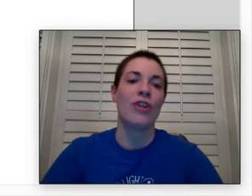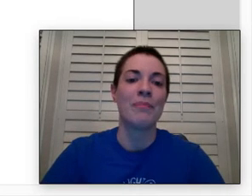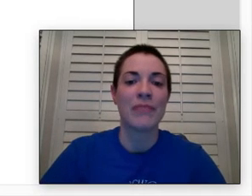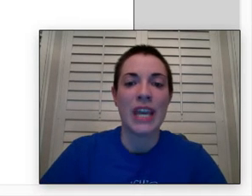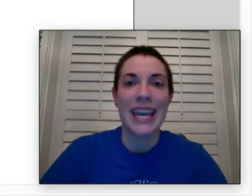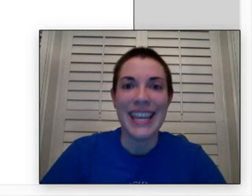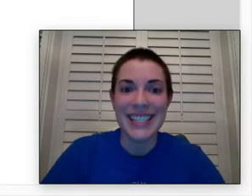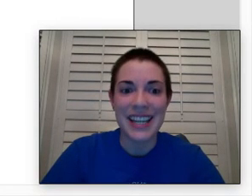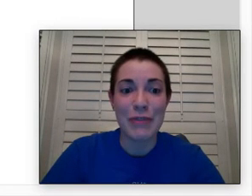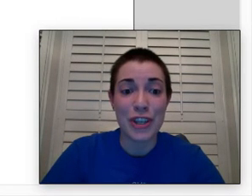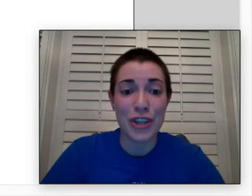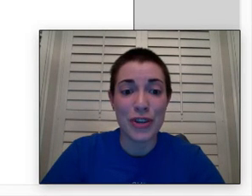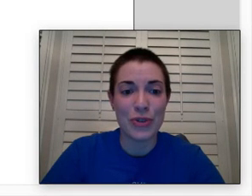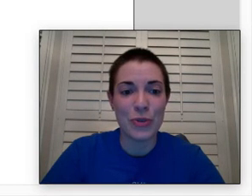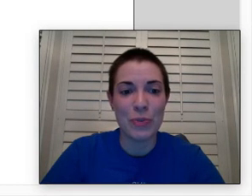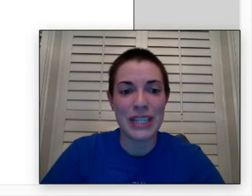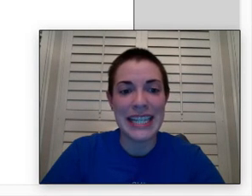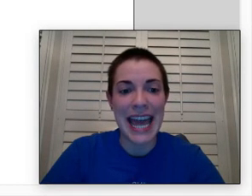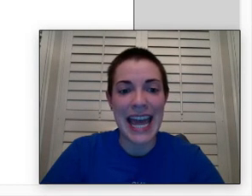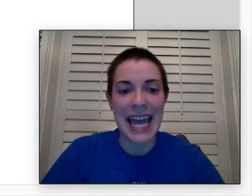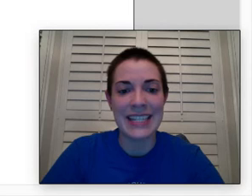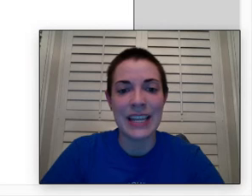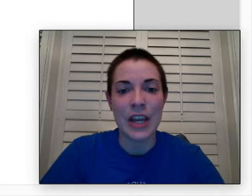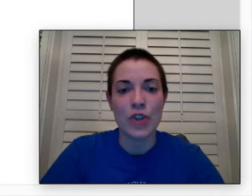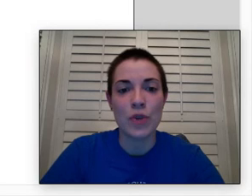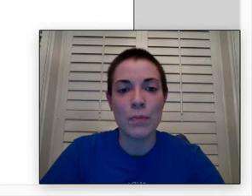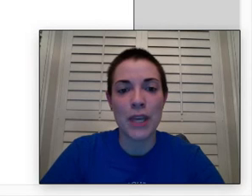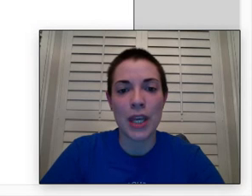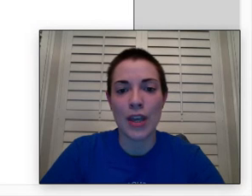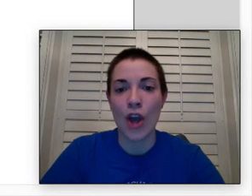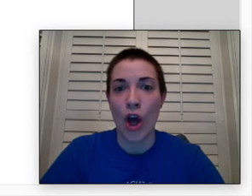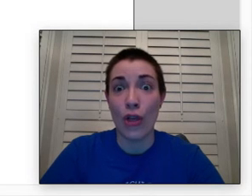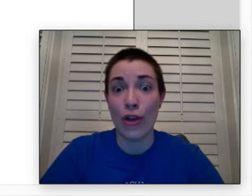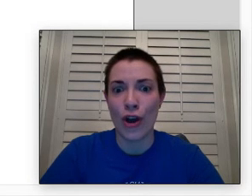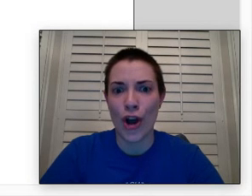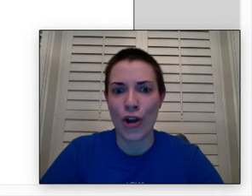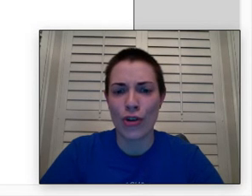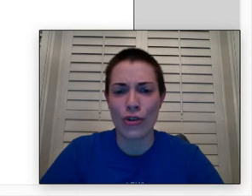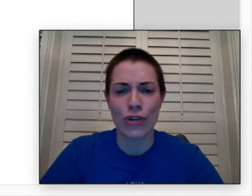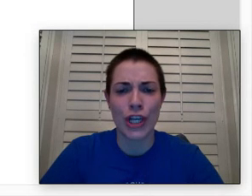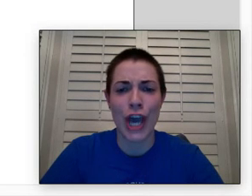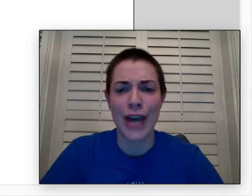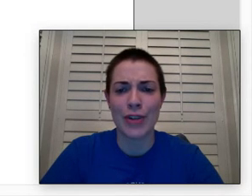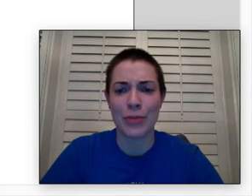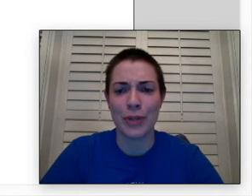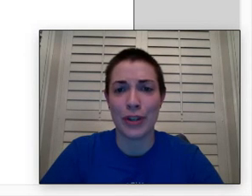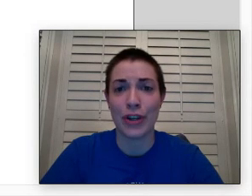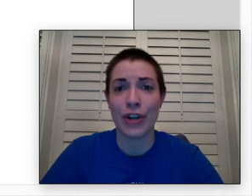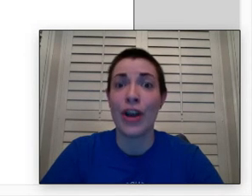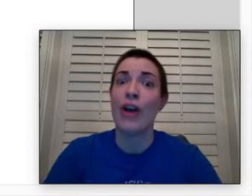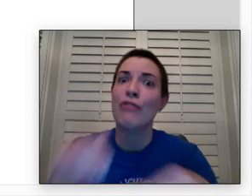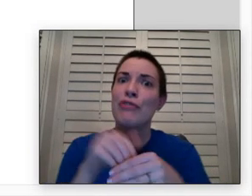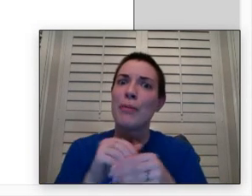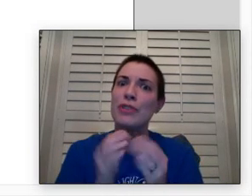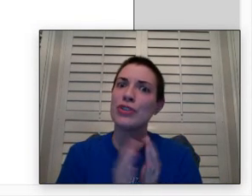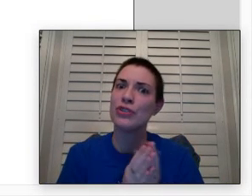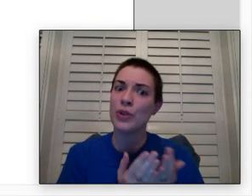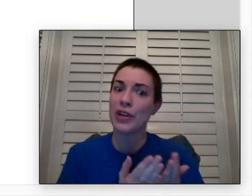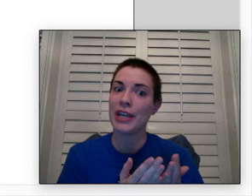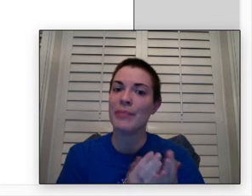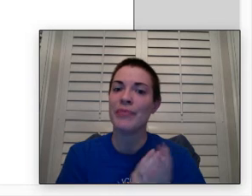song, it's time for you to pretend to be the hungry caterpillar from